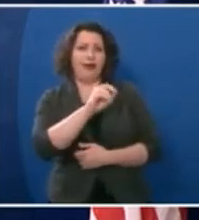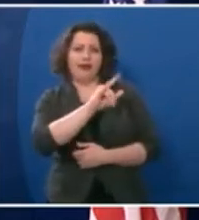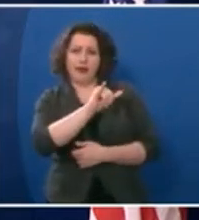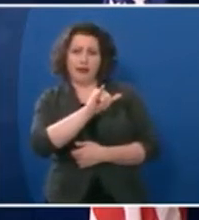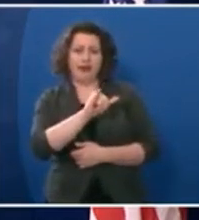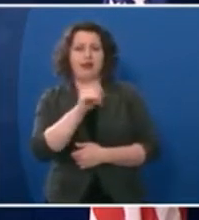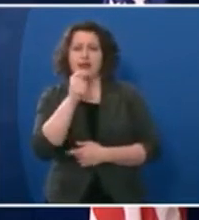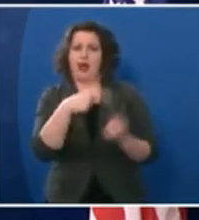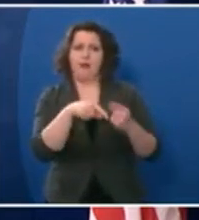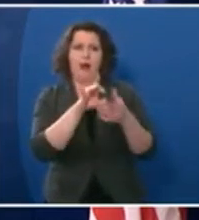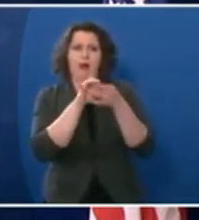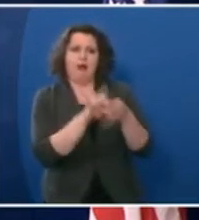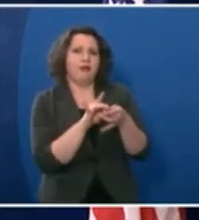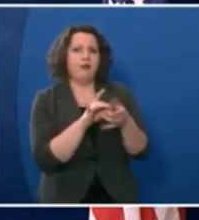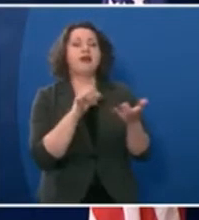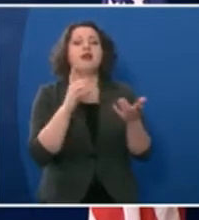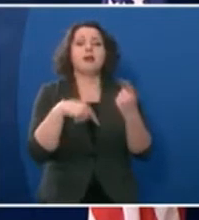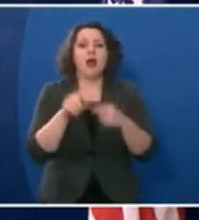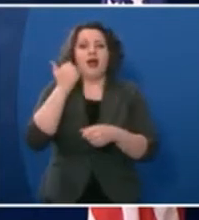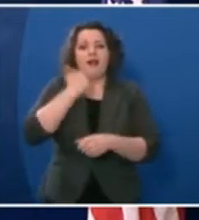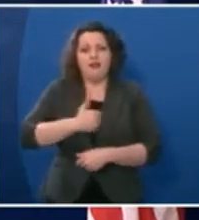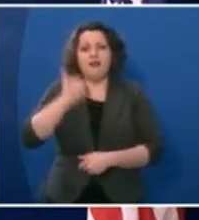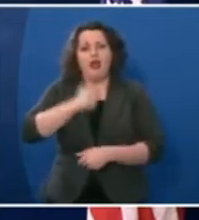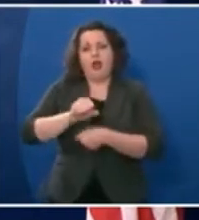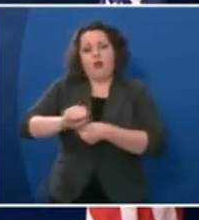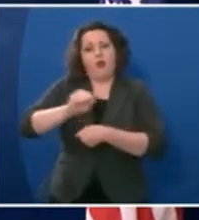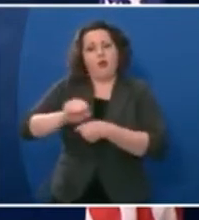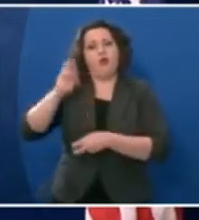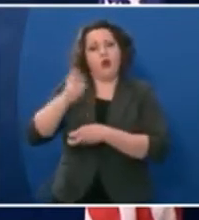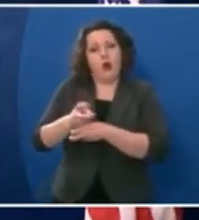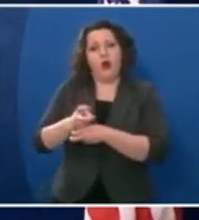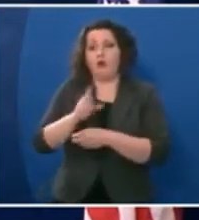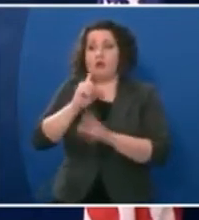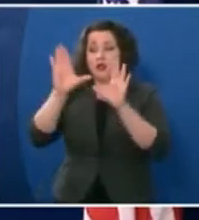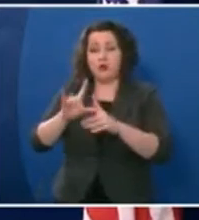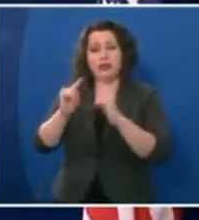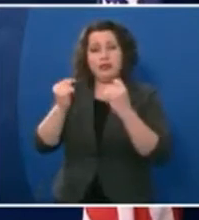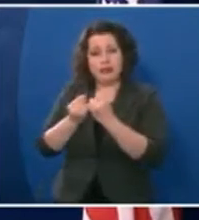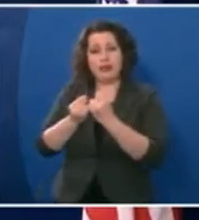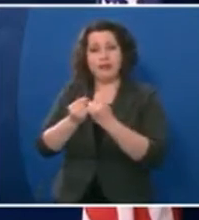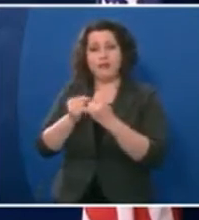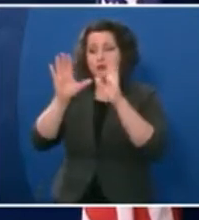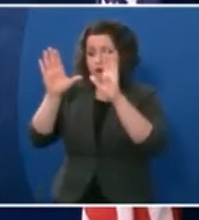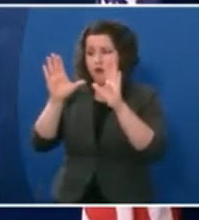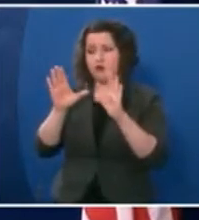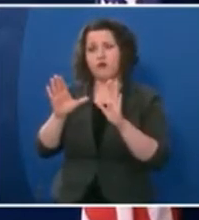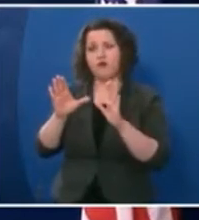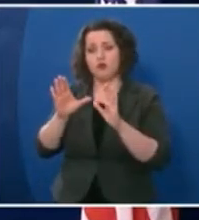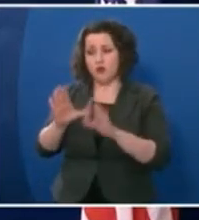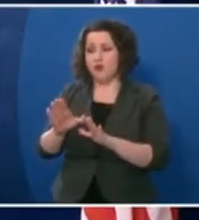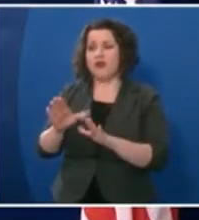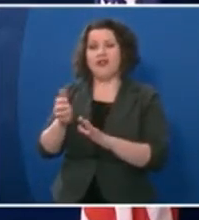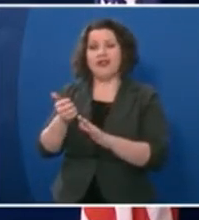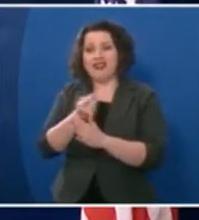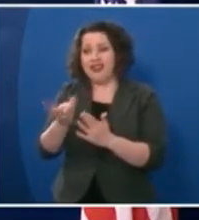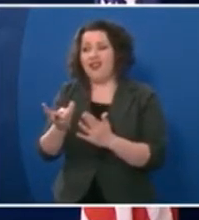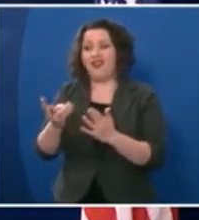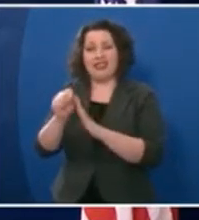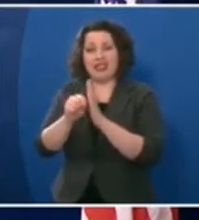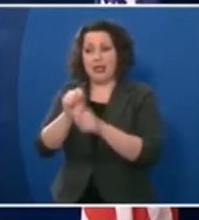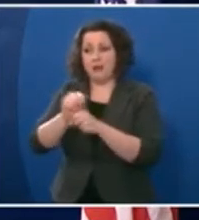about that. It is about working hard every single day with an incredible team and an incredible number of state employees that are working 7